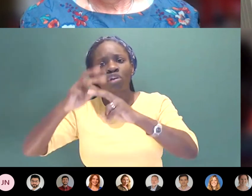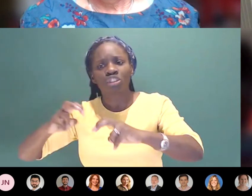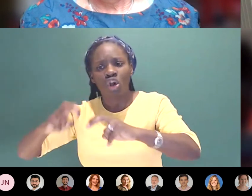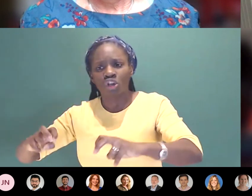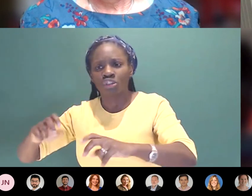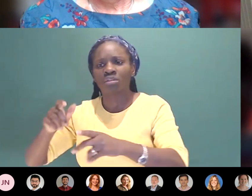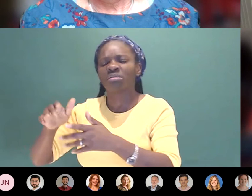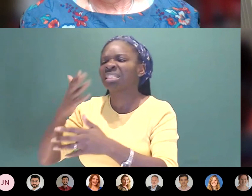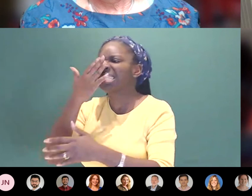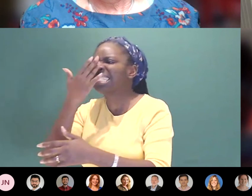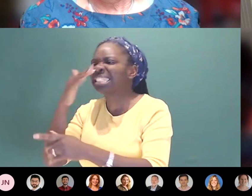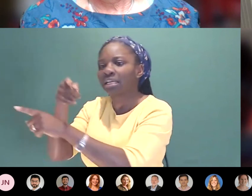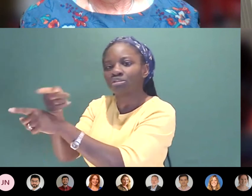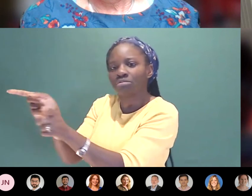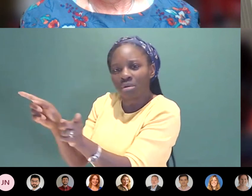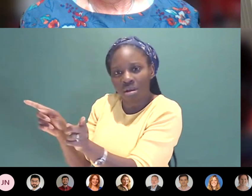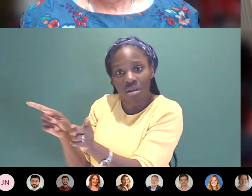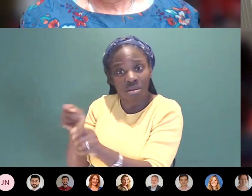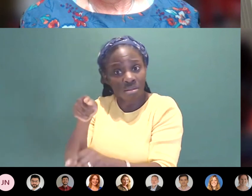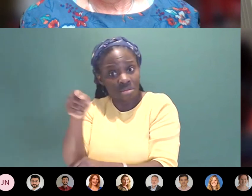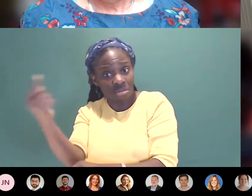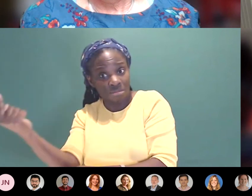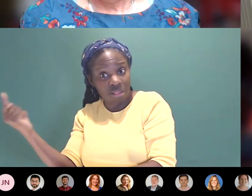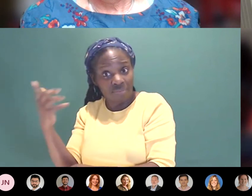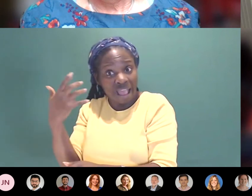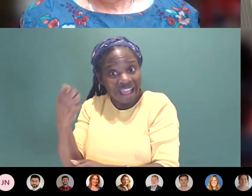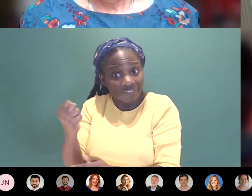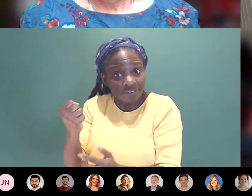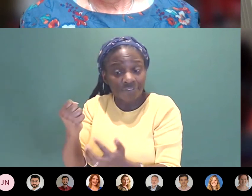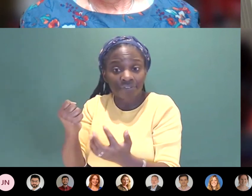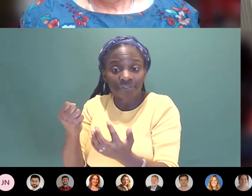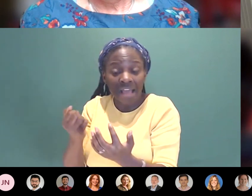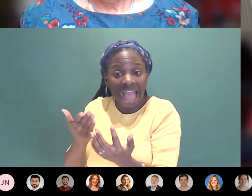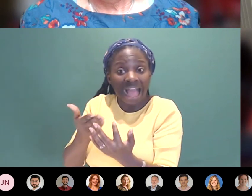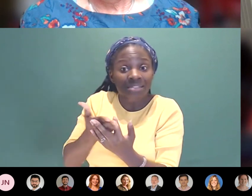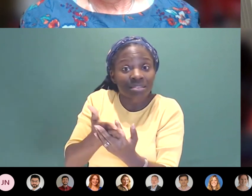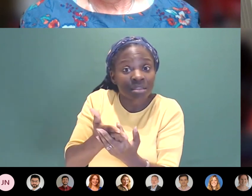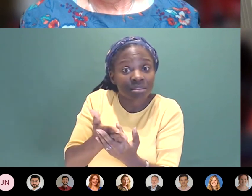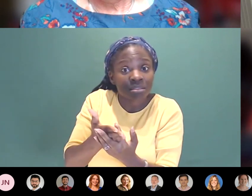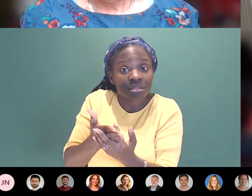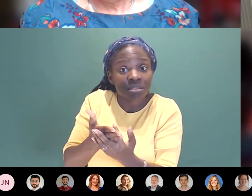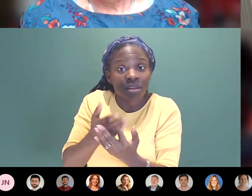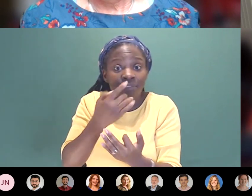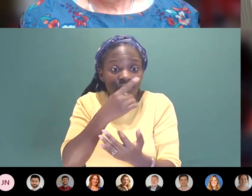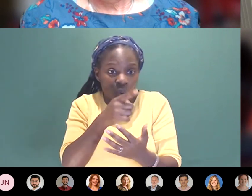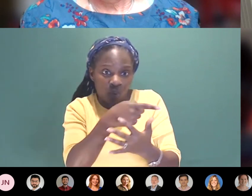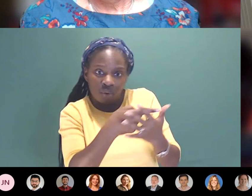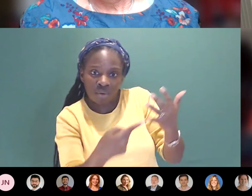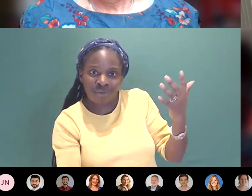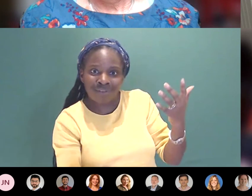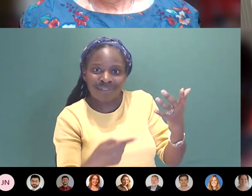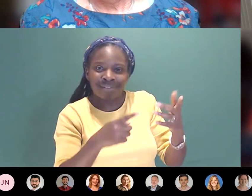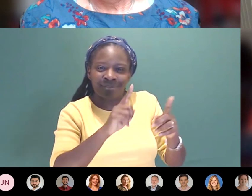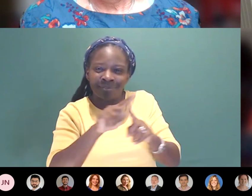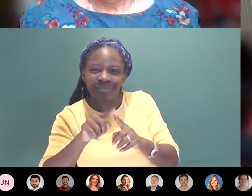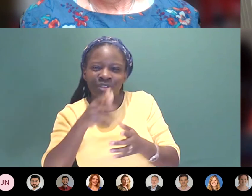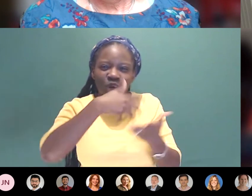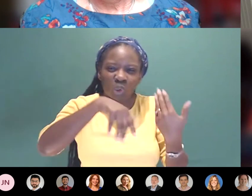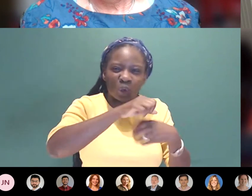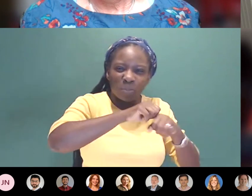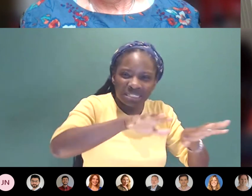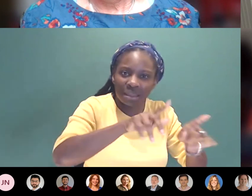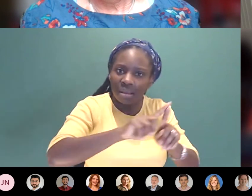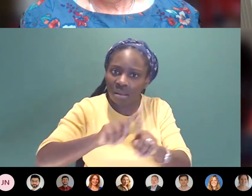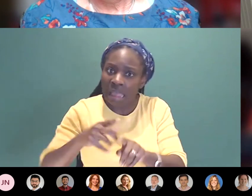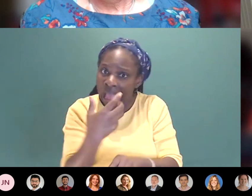researched, whether they had that access to these resources, and if they didn't have access, whether